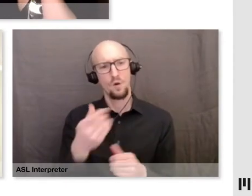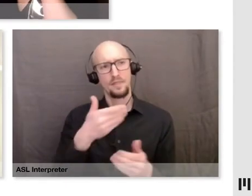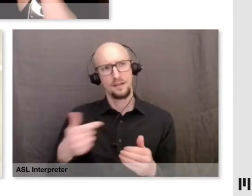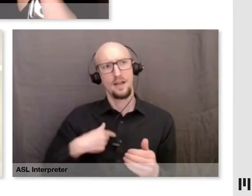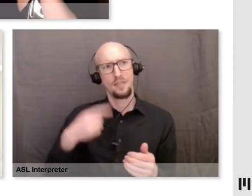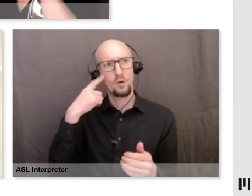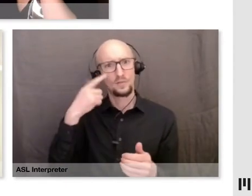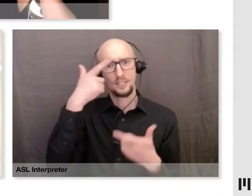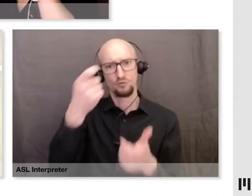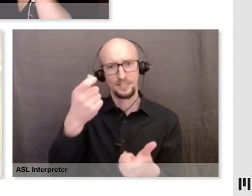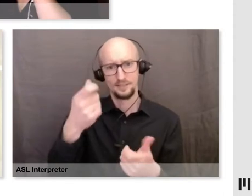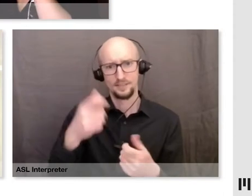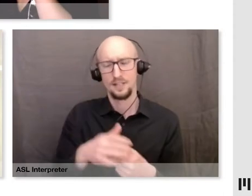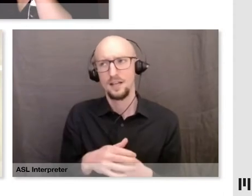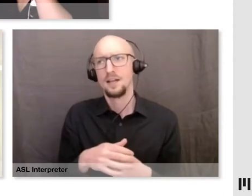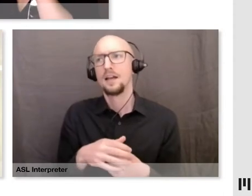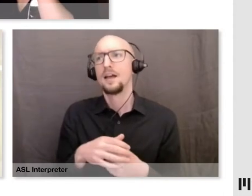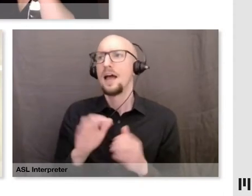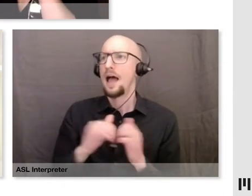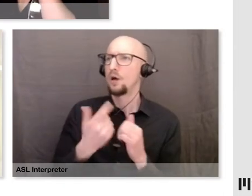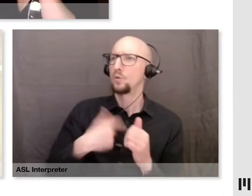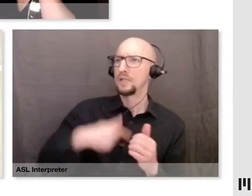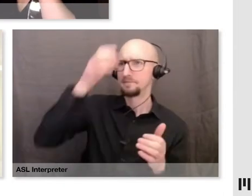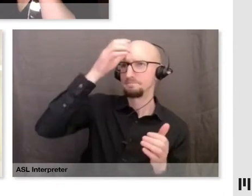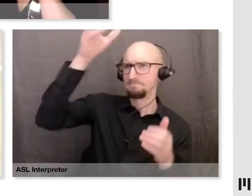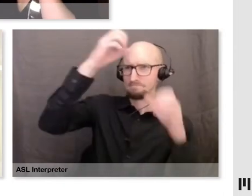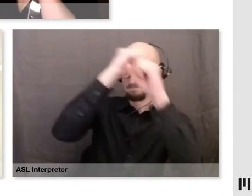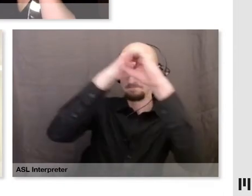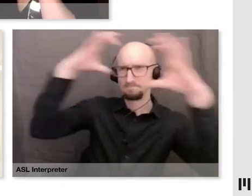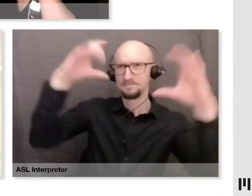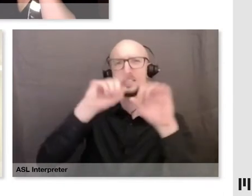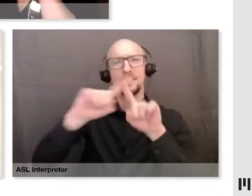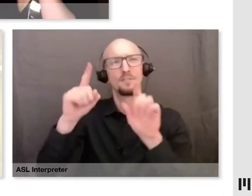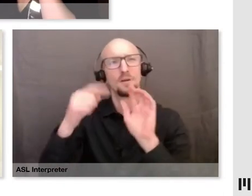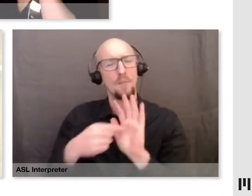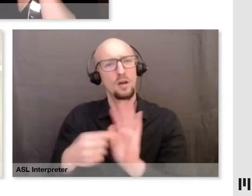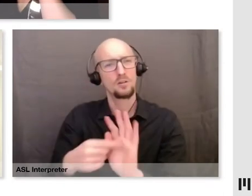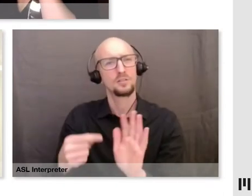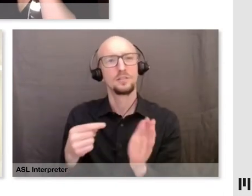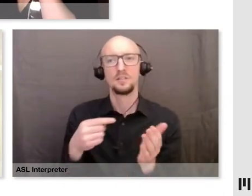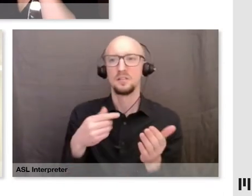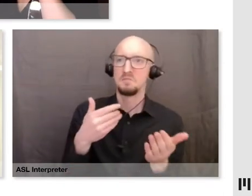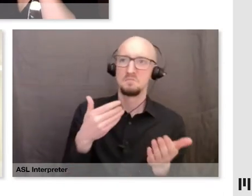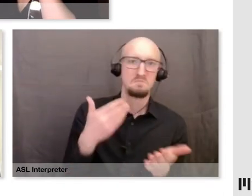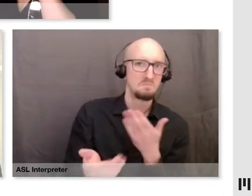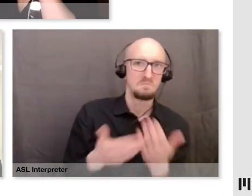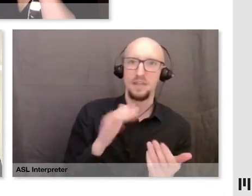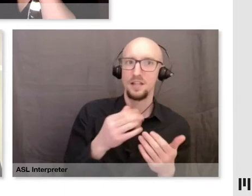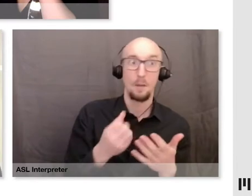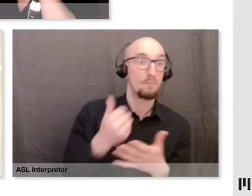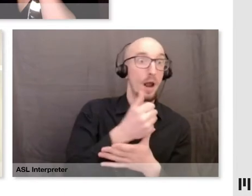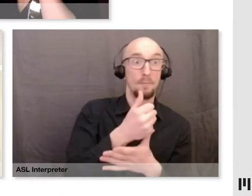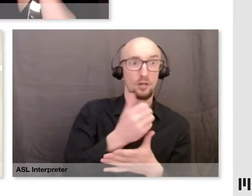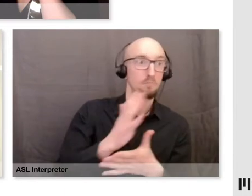we conceptualize models, whether the it's a primary visual